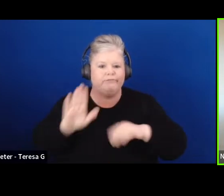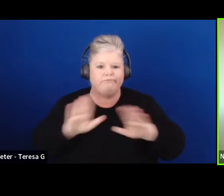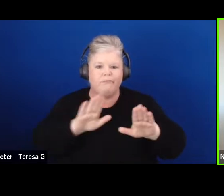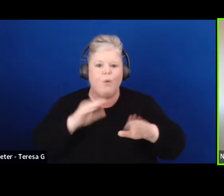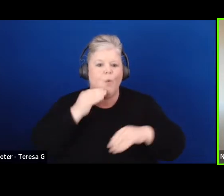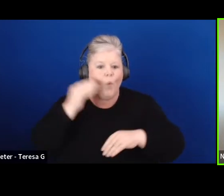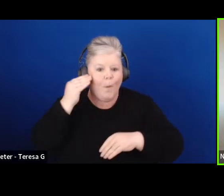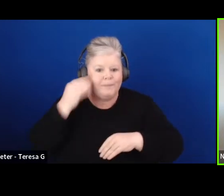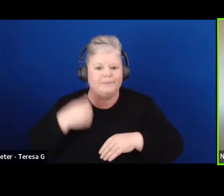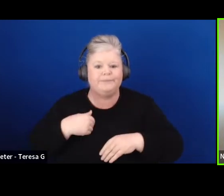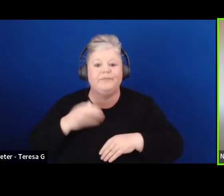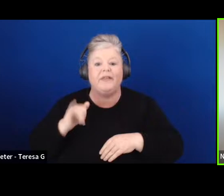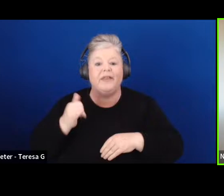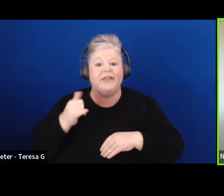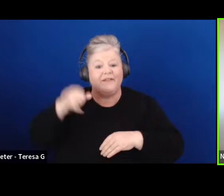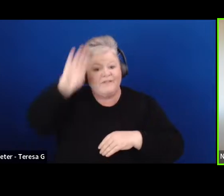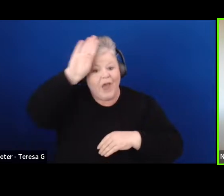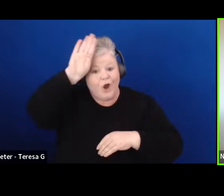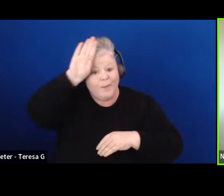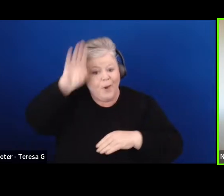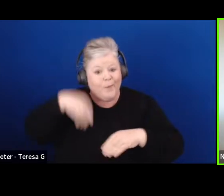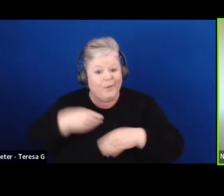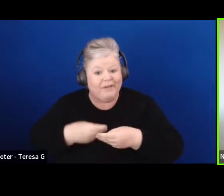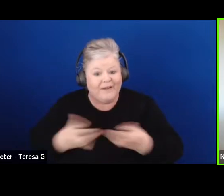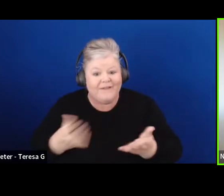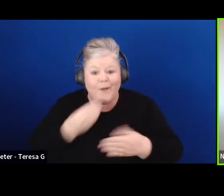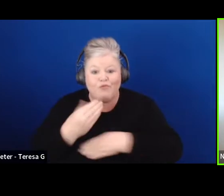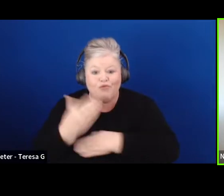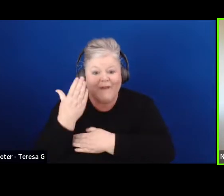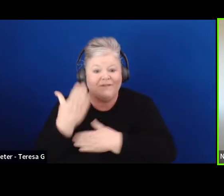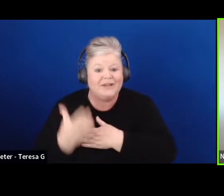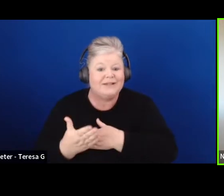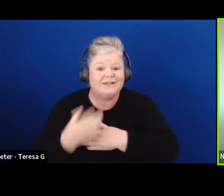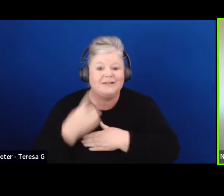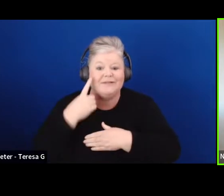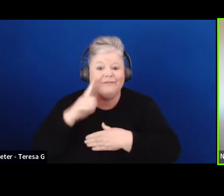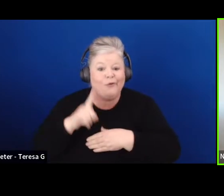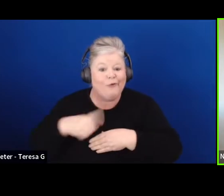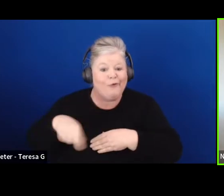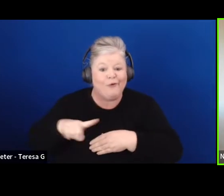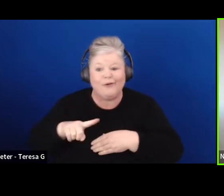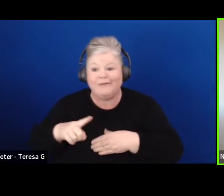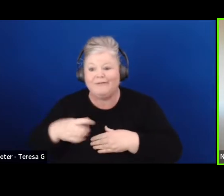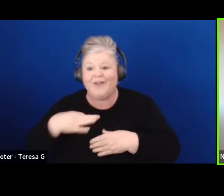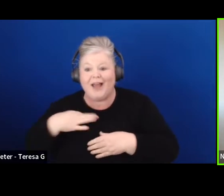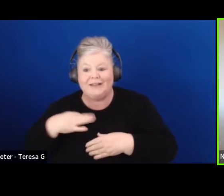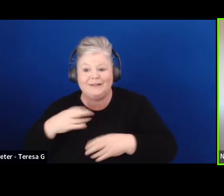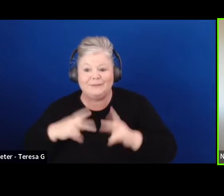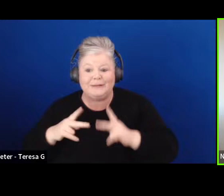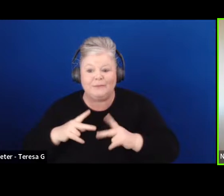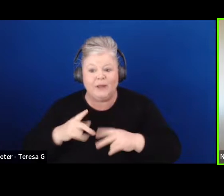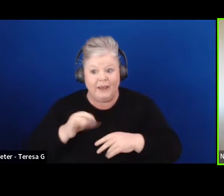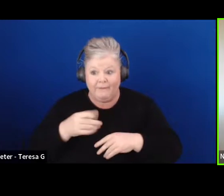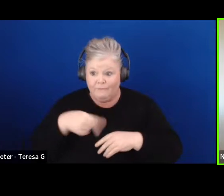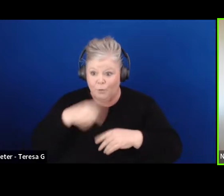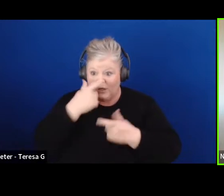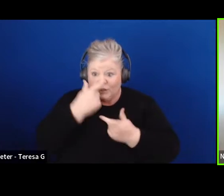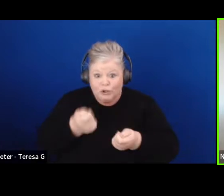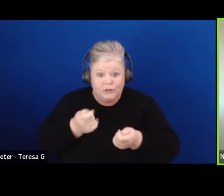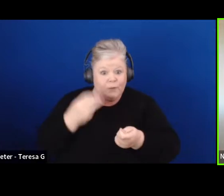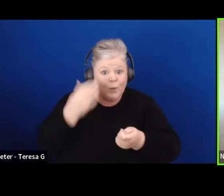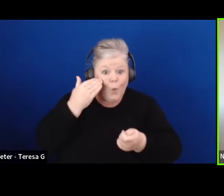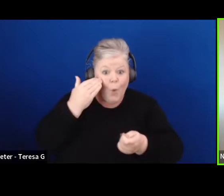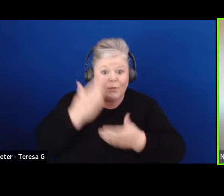out breakfast in the morning for the volunteers. If you are interested or know of